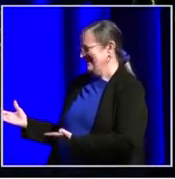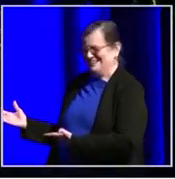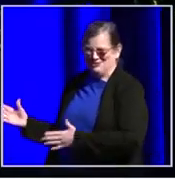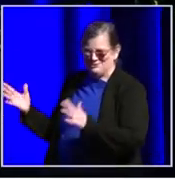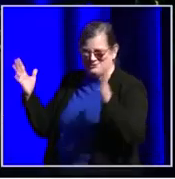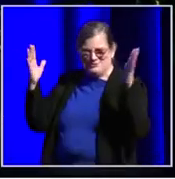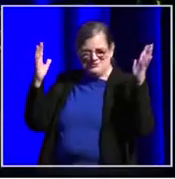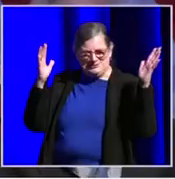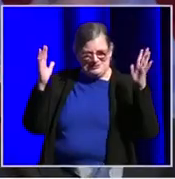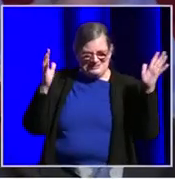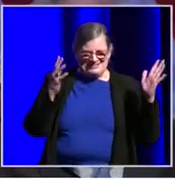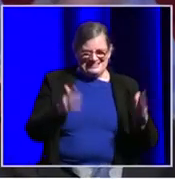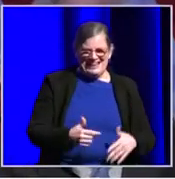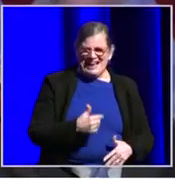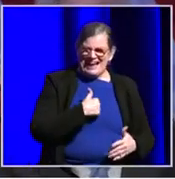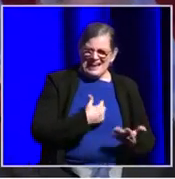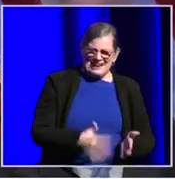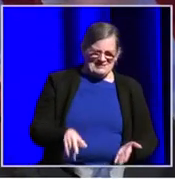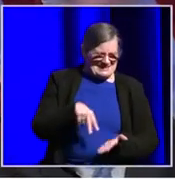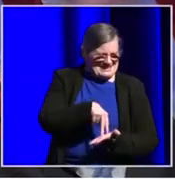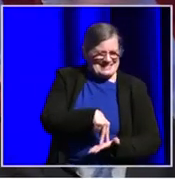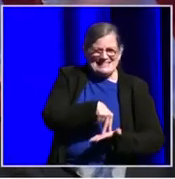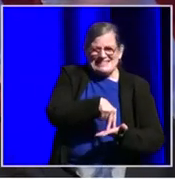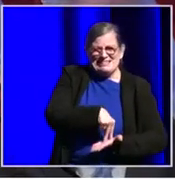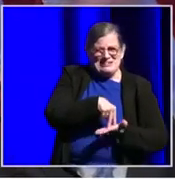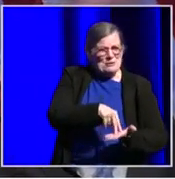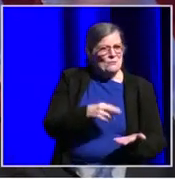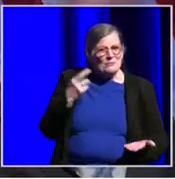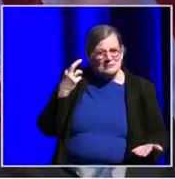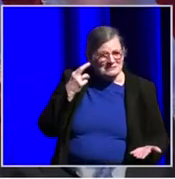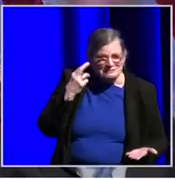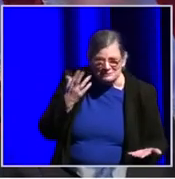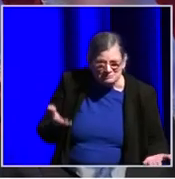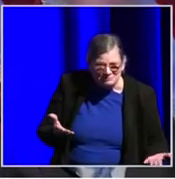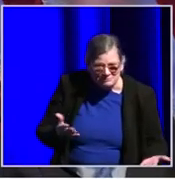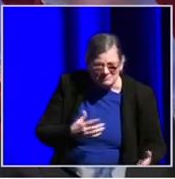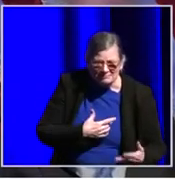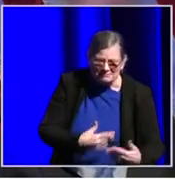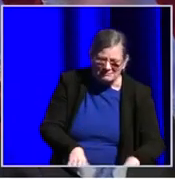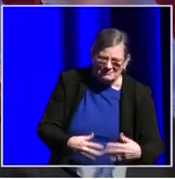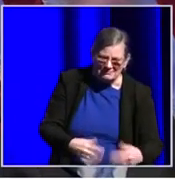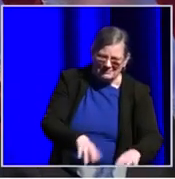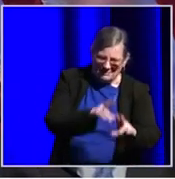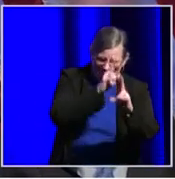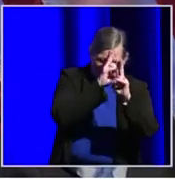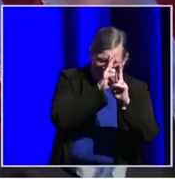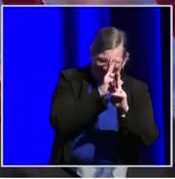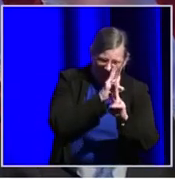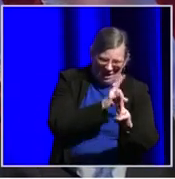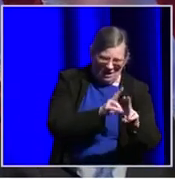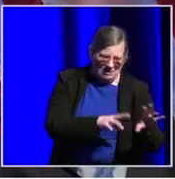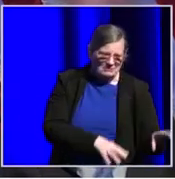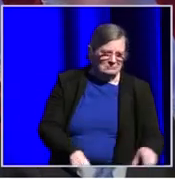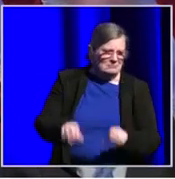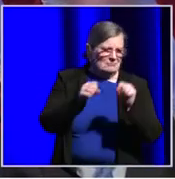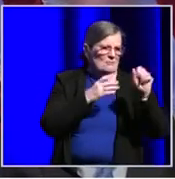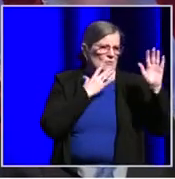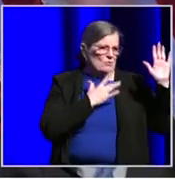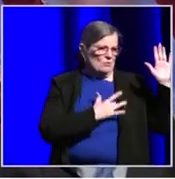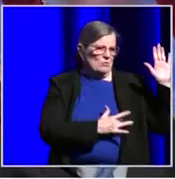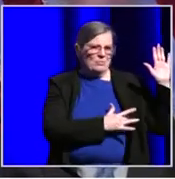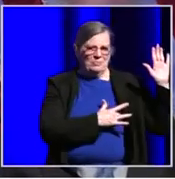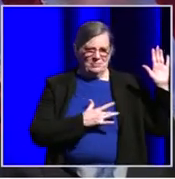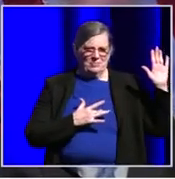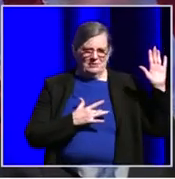I am standing here today honored to have taken this oath of office for the